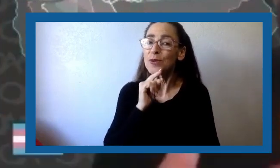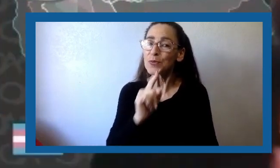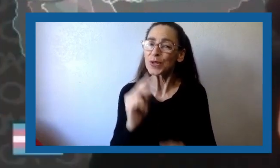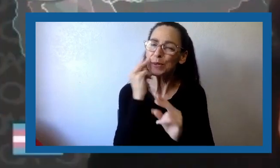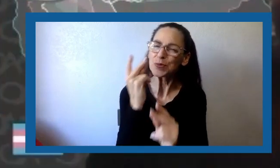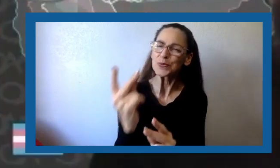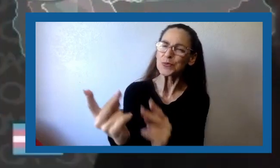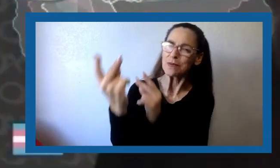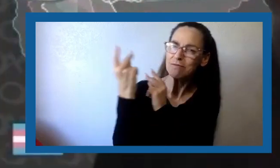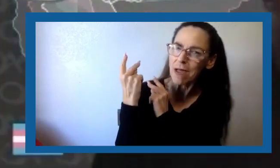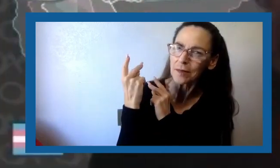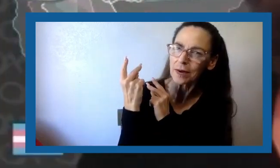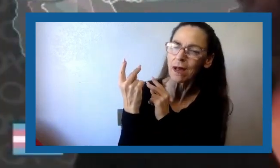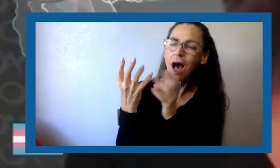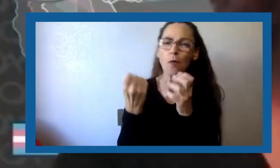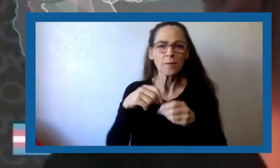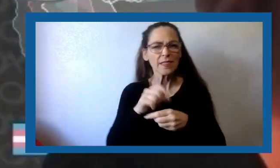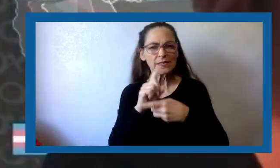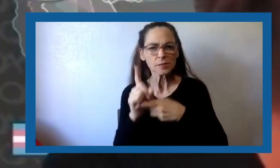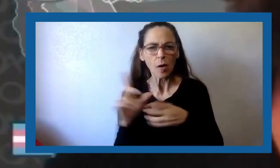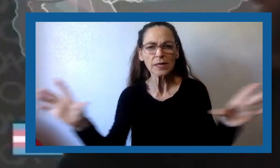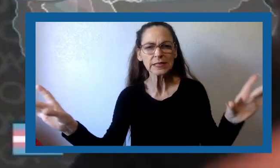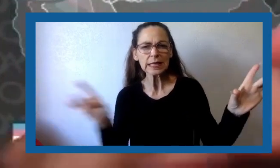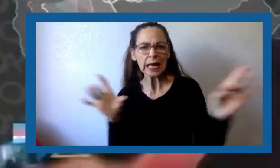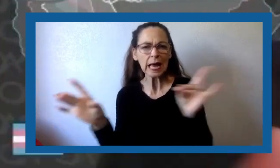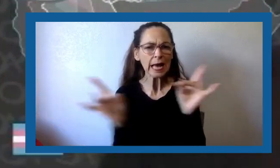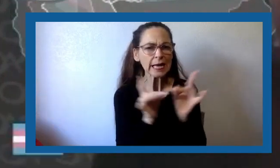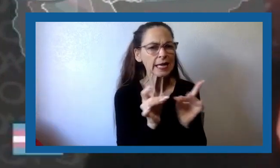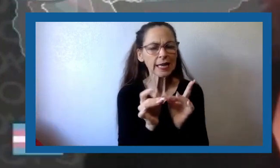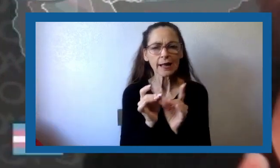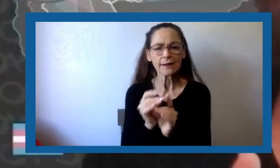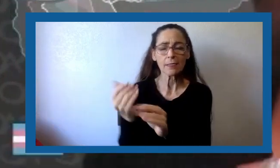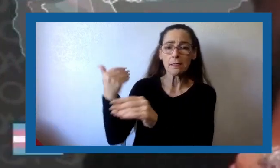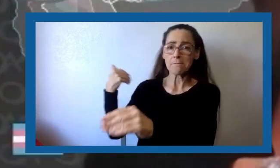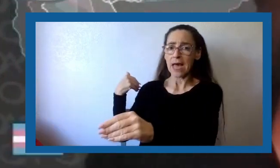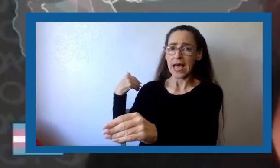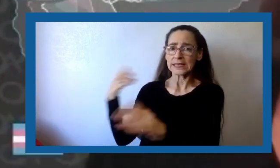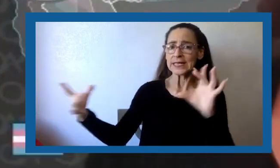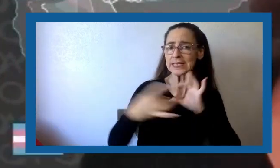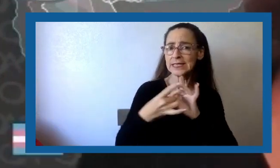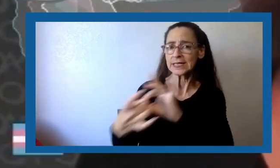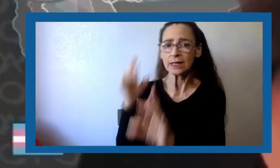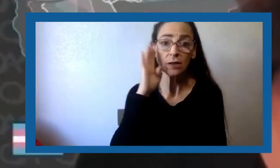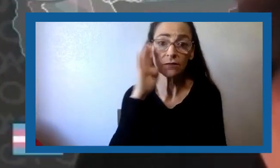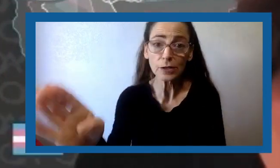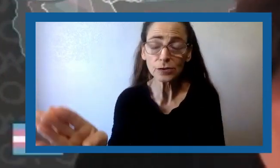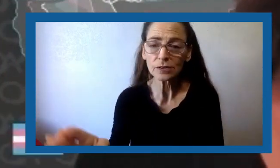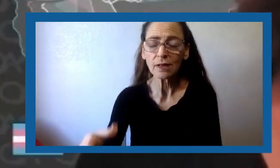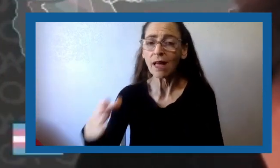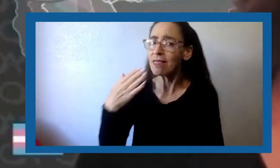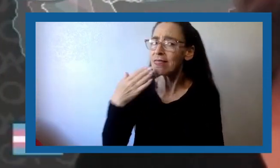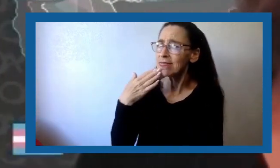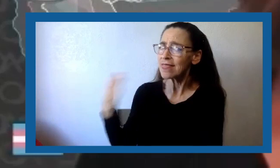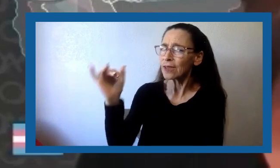really wanted to be in this moment and connect those dots from the past to the present to the future. All right, you ready? Thank you for